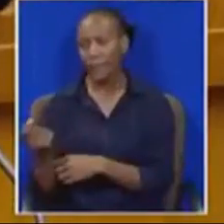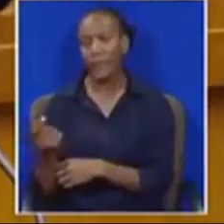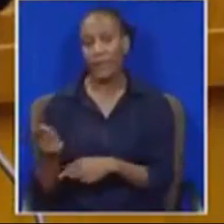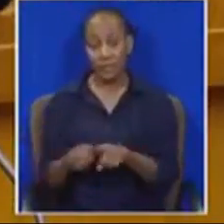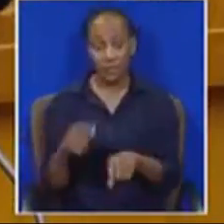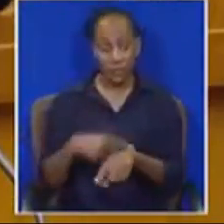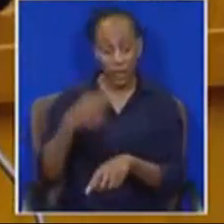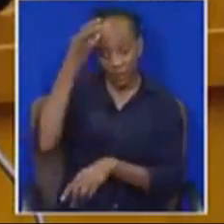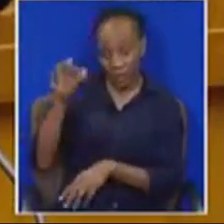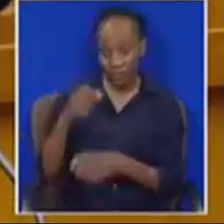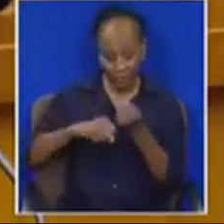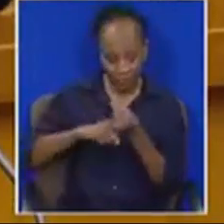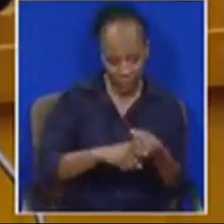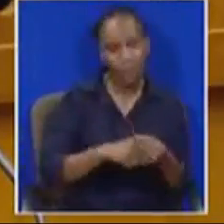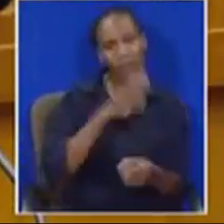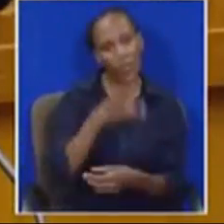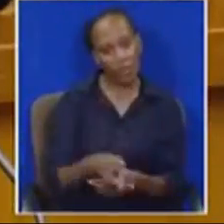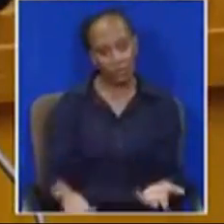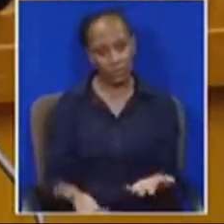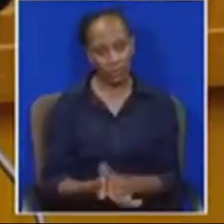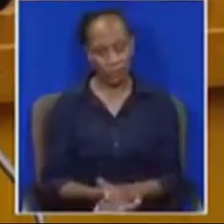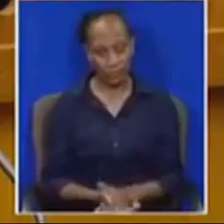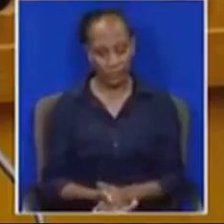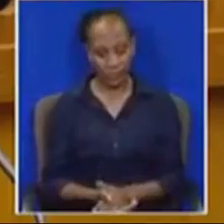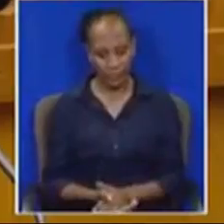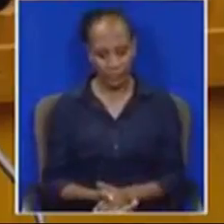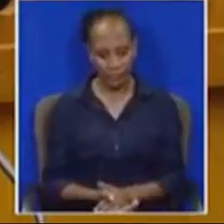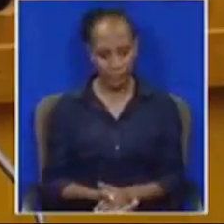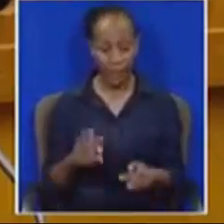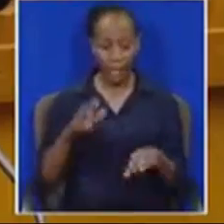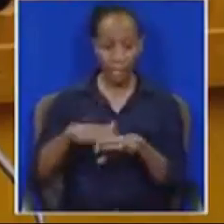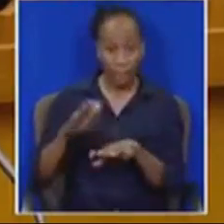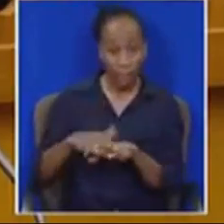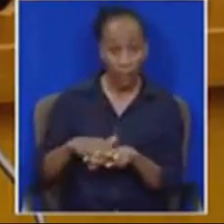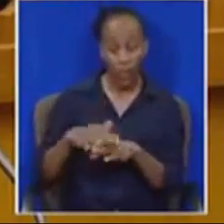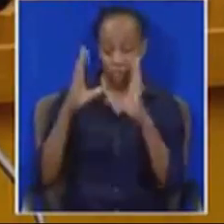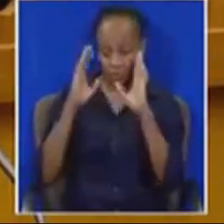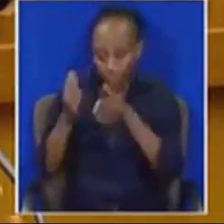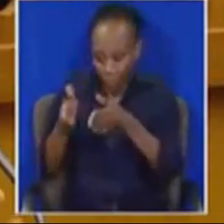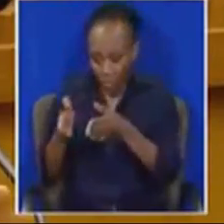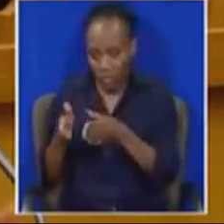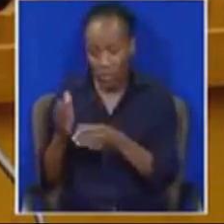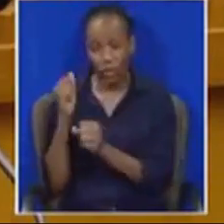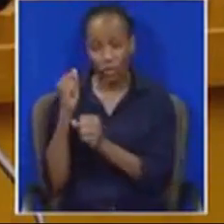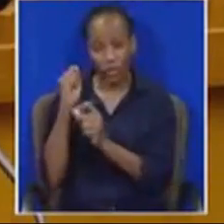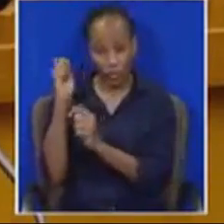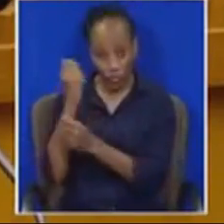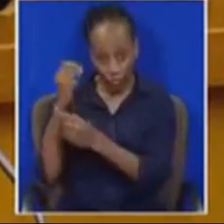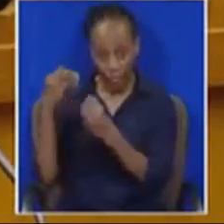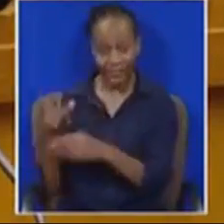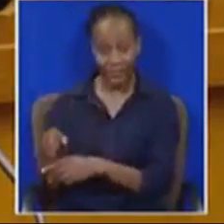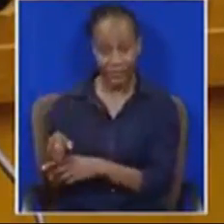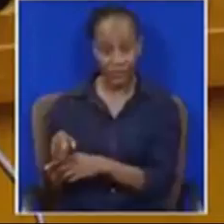its disposal. To further stimulate manufacturing, we will forge ahead with the